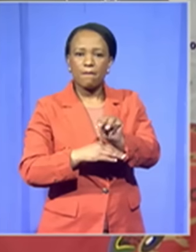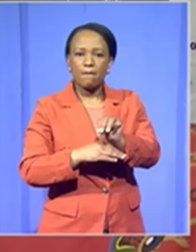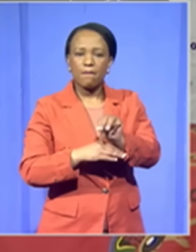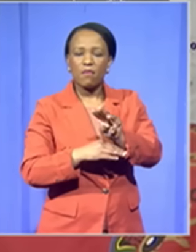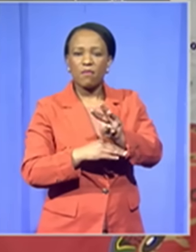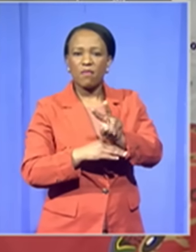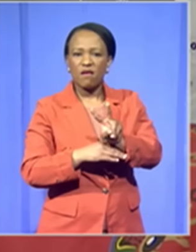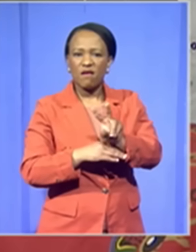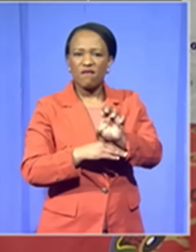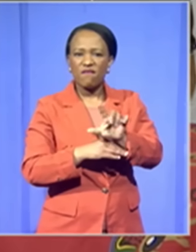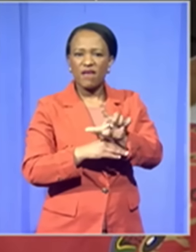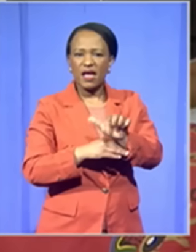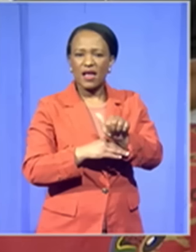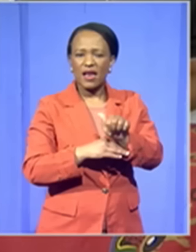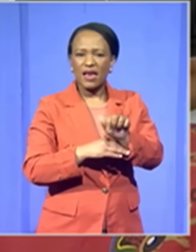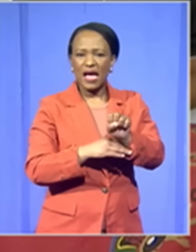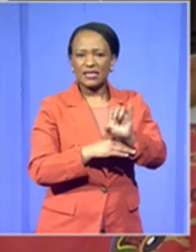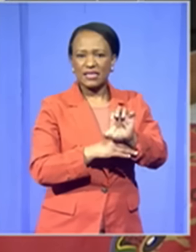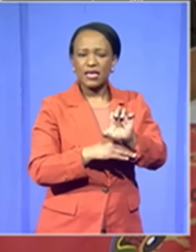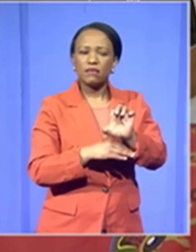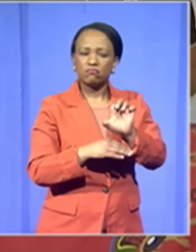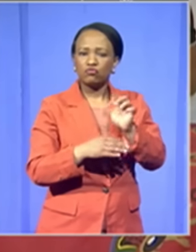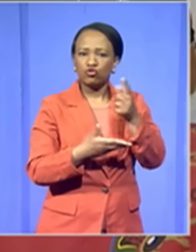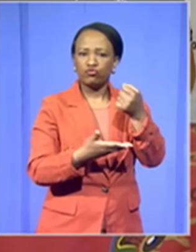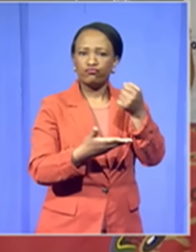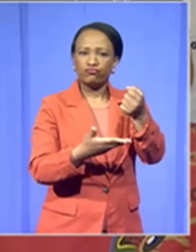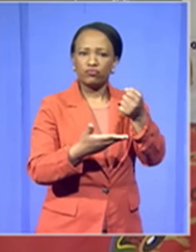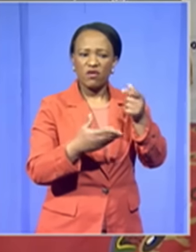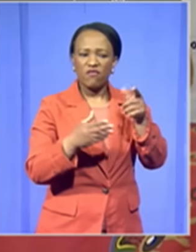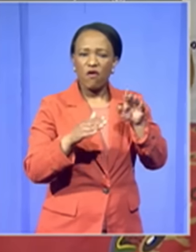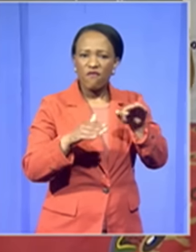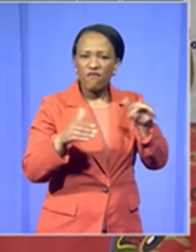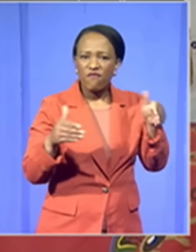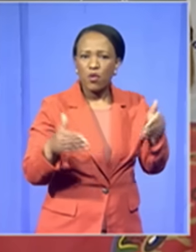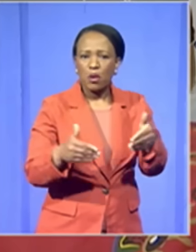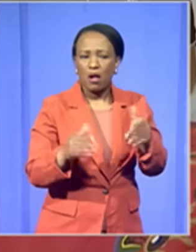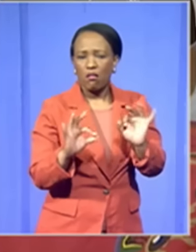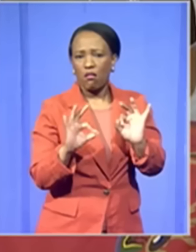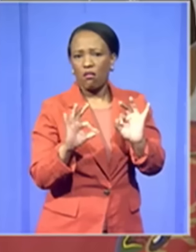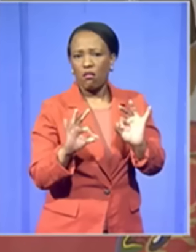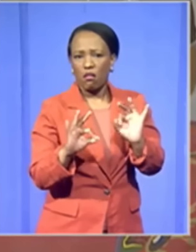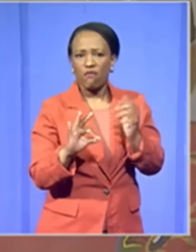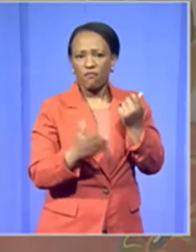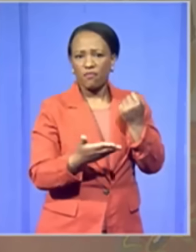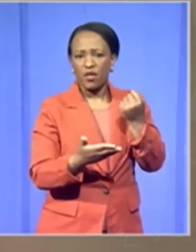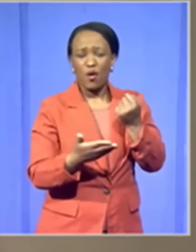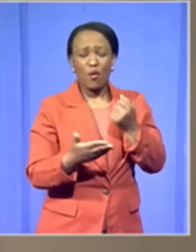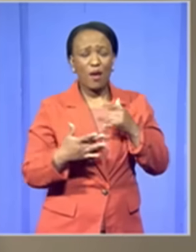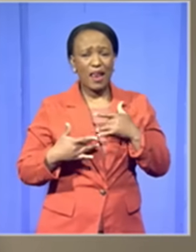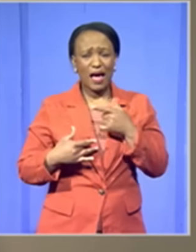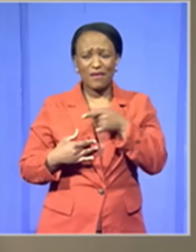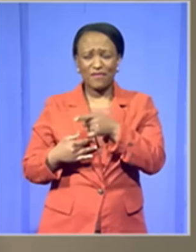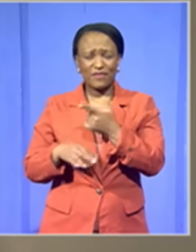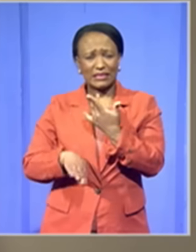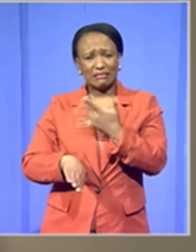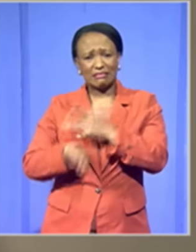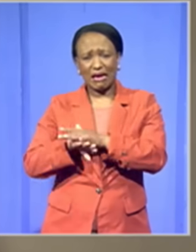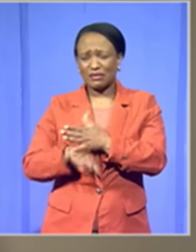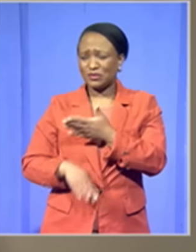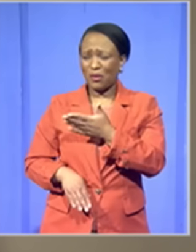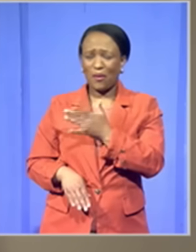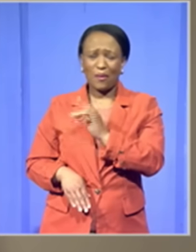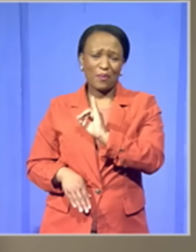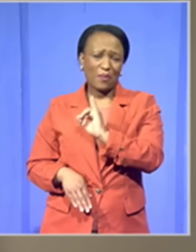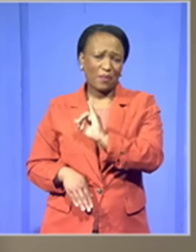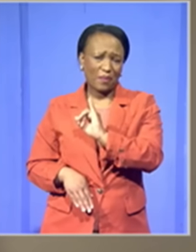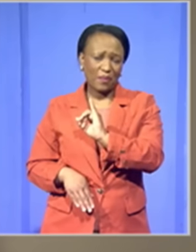ka gora gore ba mmoloke ka tlhompho le tshwaro ye botse bjale ka ga latlhetše ke bophelo ba gage ka mokgwa o seng wa nnete. Batho bao ba